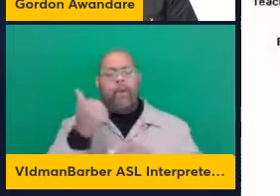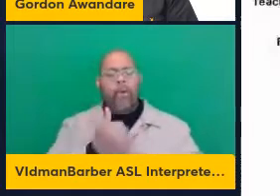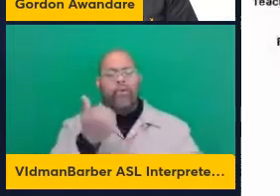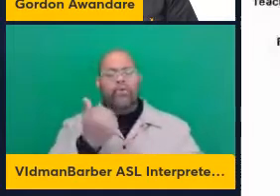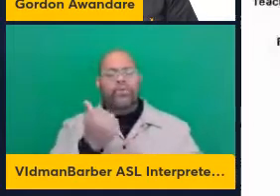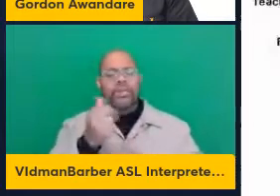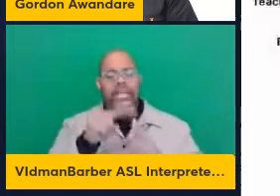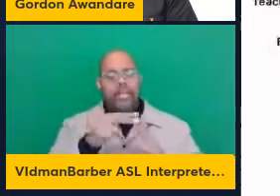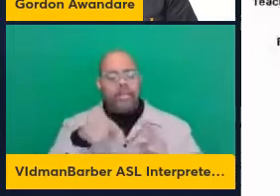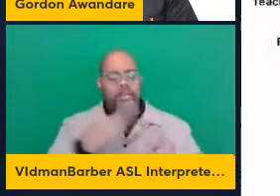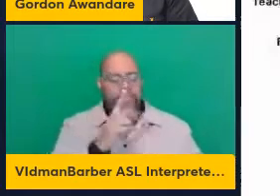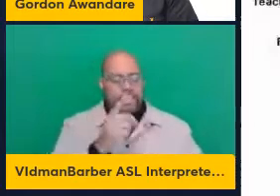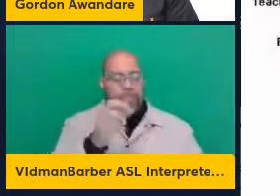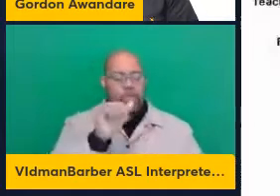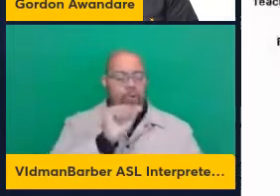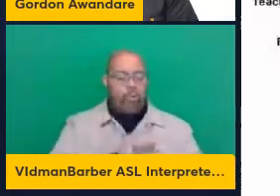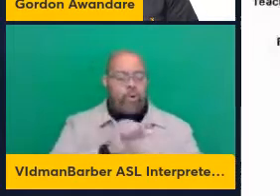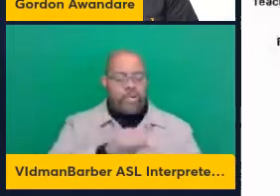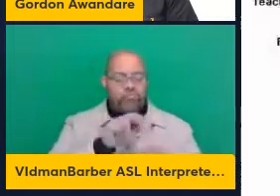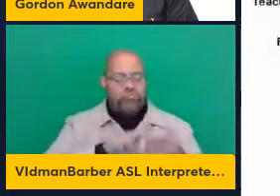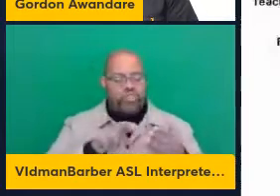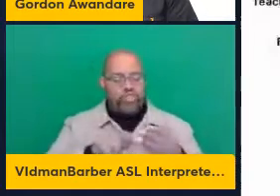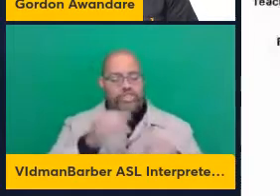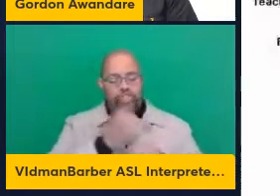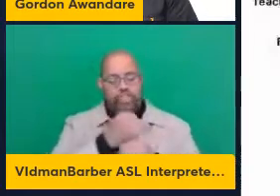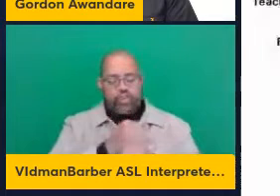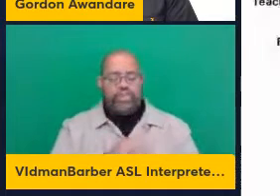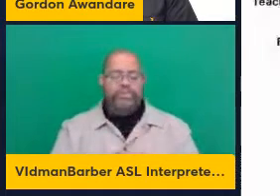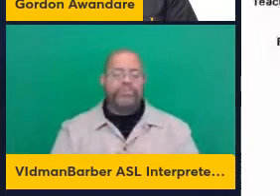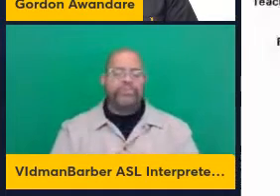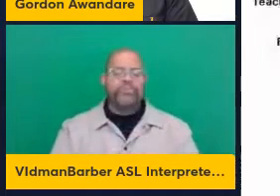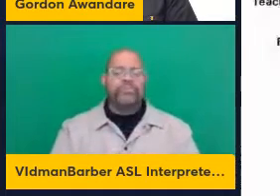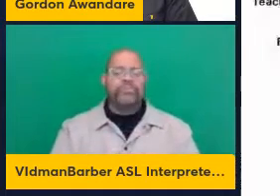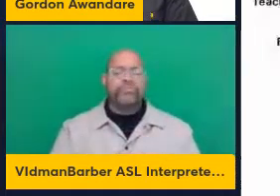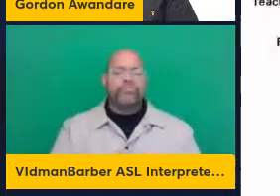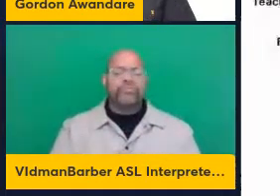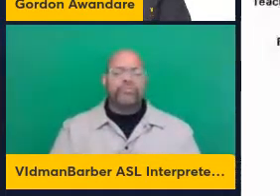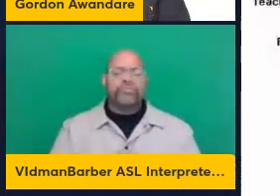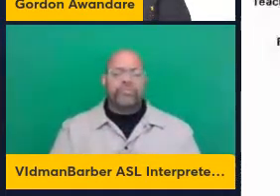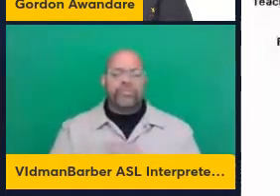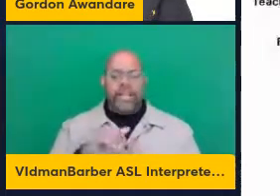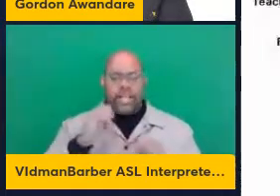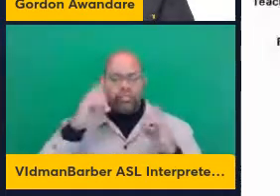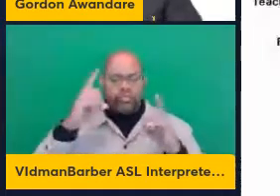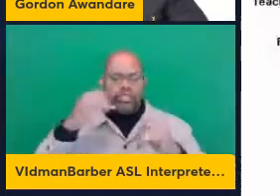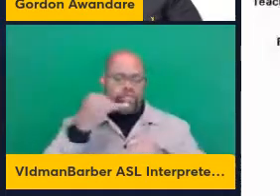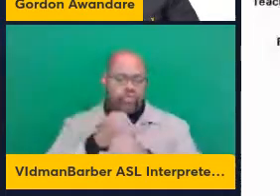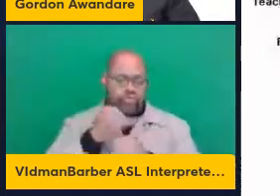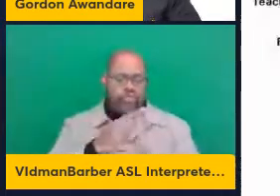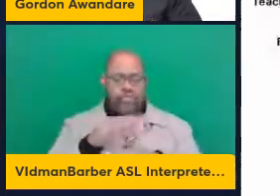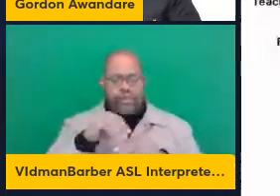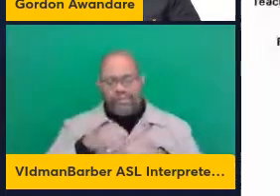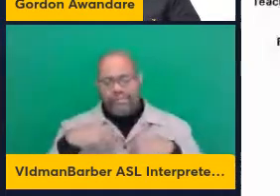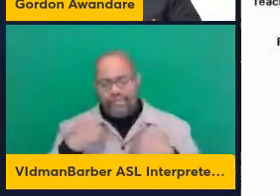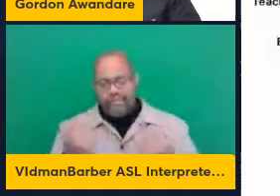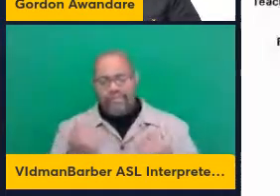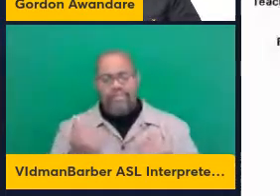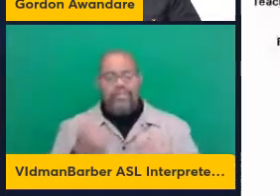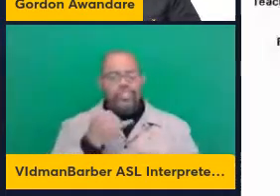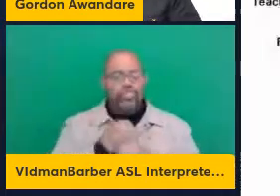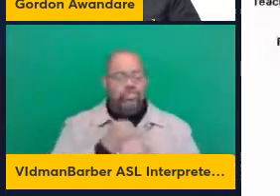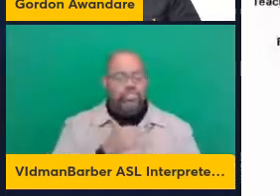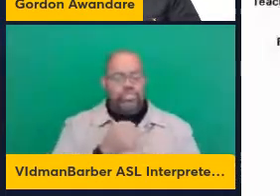doing PhD or they're working in a research institution. Others are in other educational institutions and health institutions